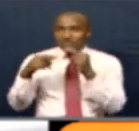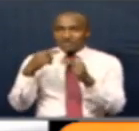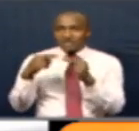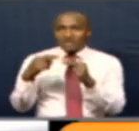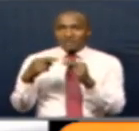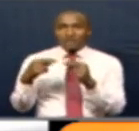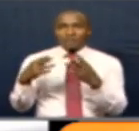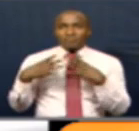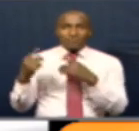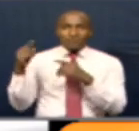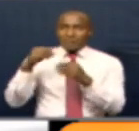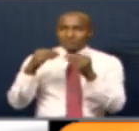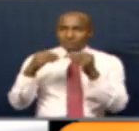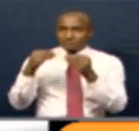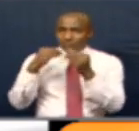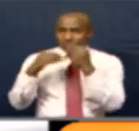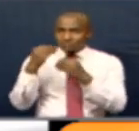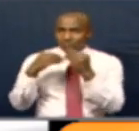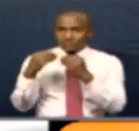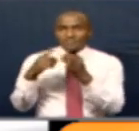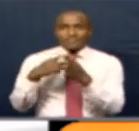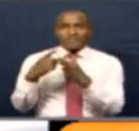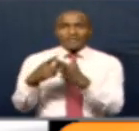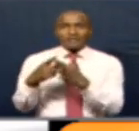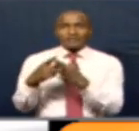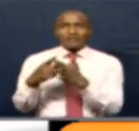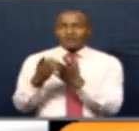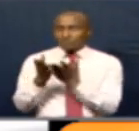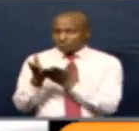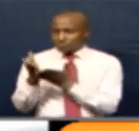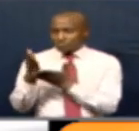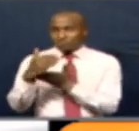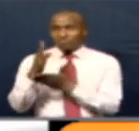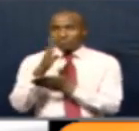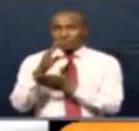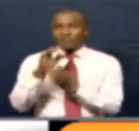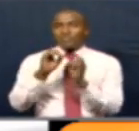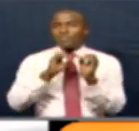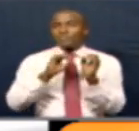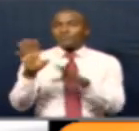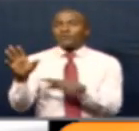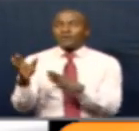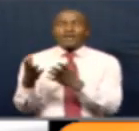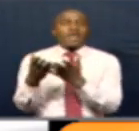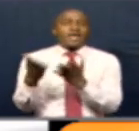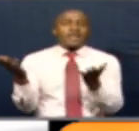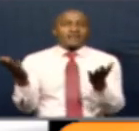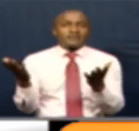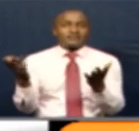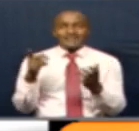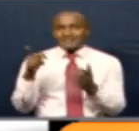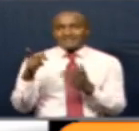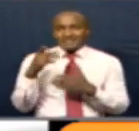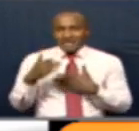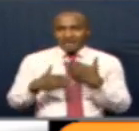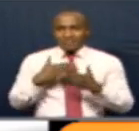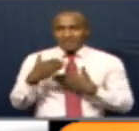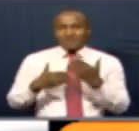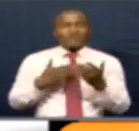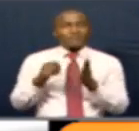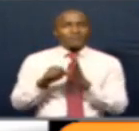serving the public, and at the end of the day, collect your waste and throw it on the roadside, is a behavior